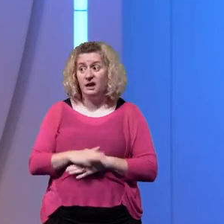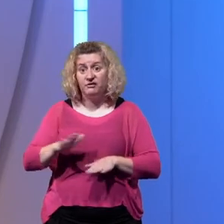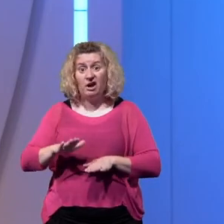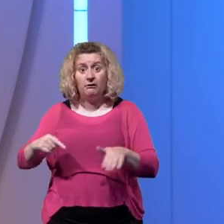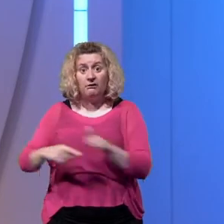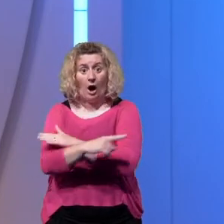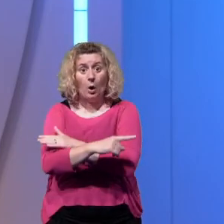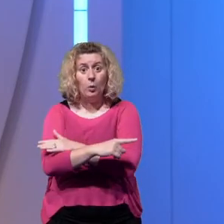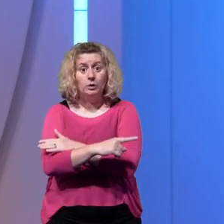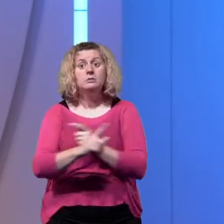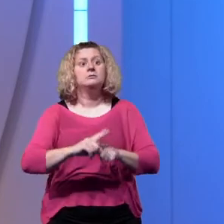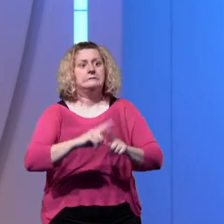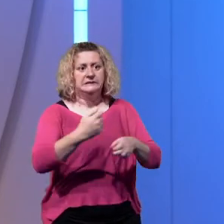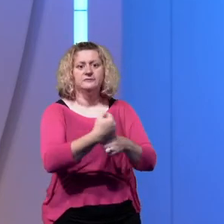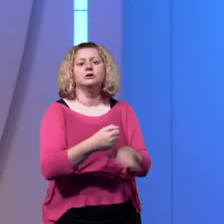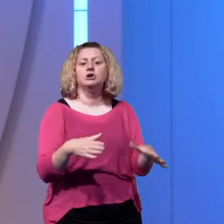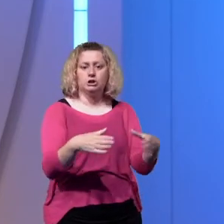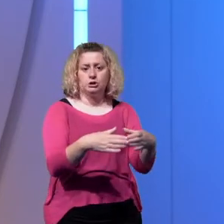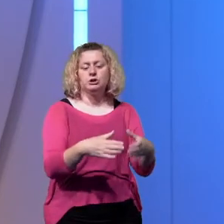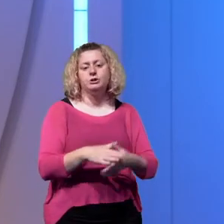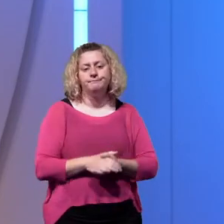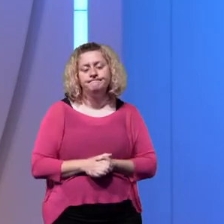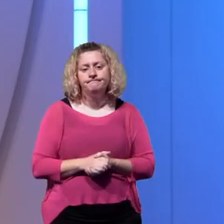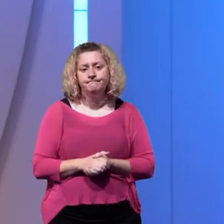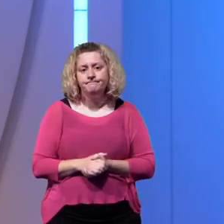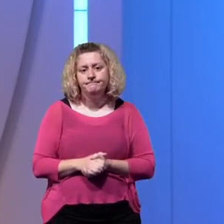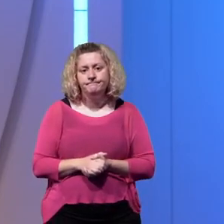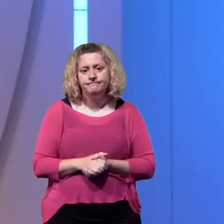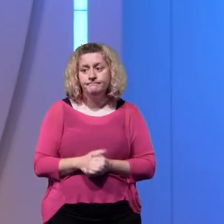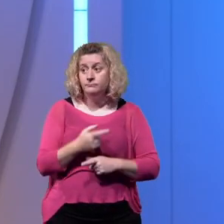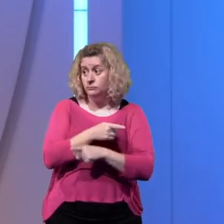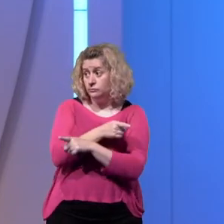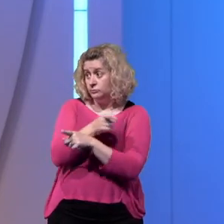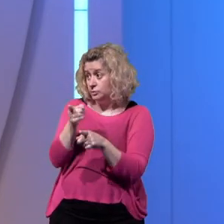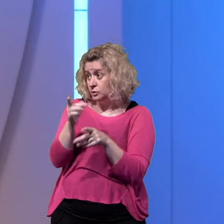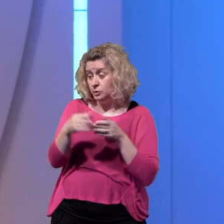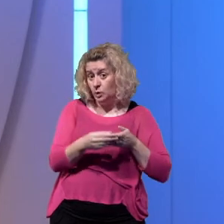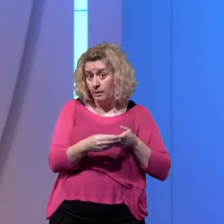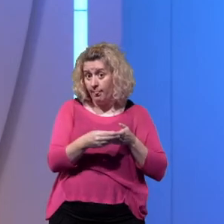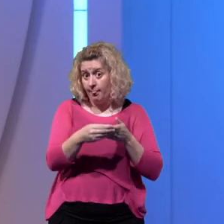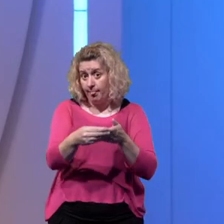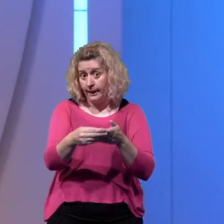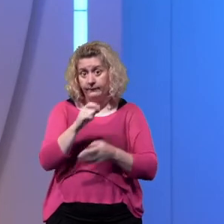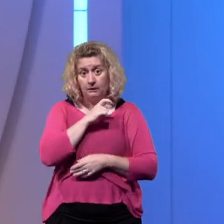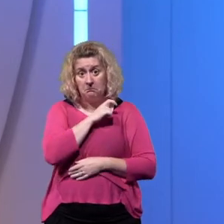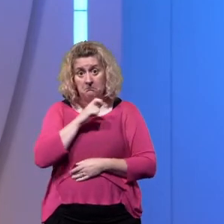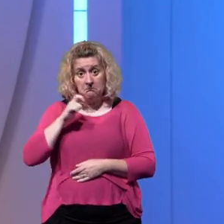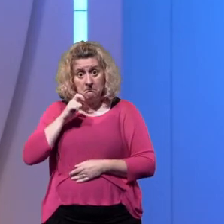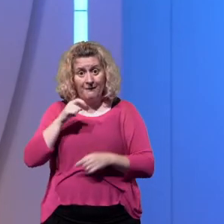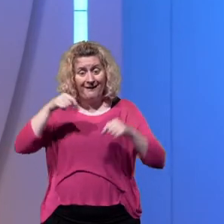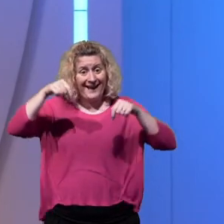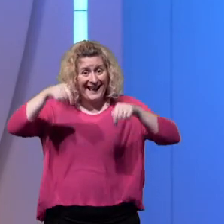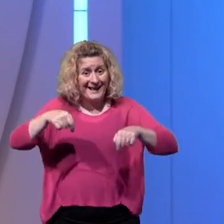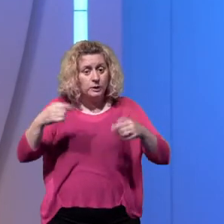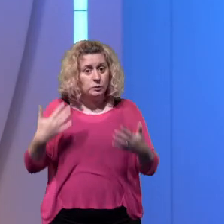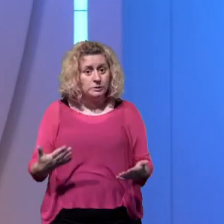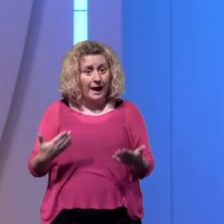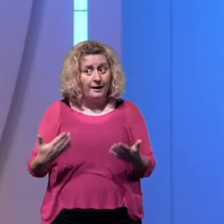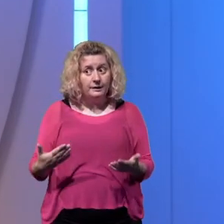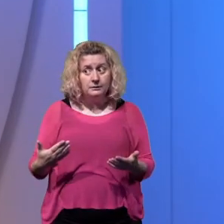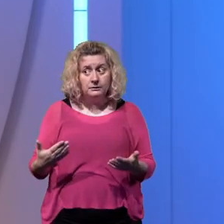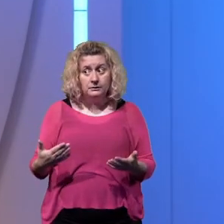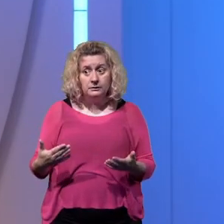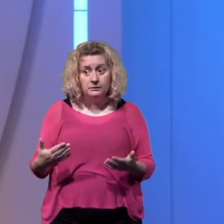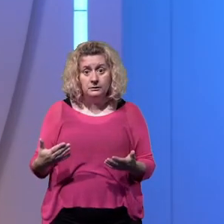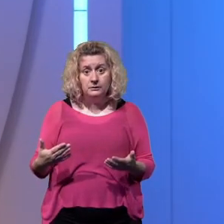Find a church where they are servant-hearted. And if you're a leader here today, brothers and sisters, this is non-negotiable. And as I say